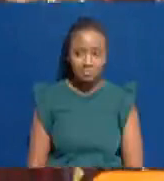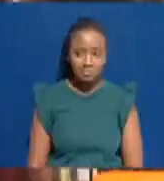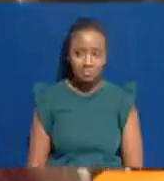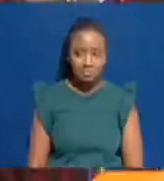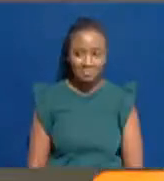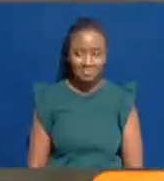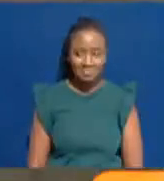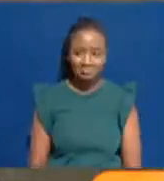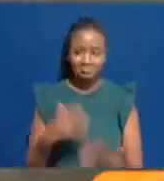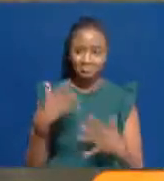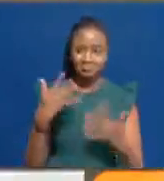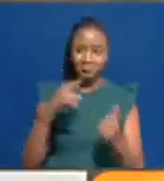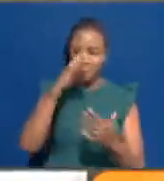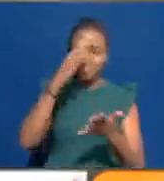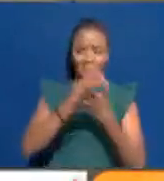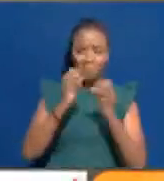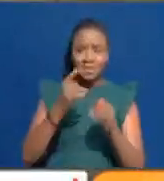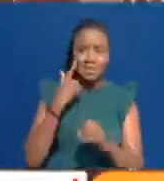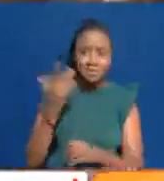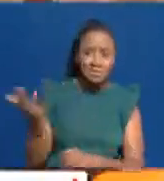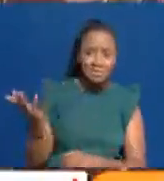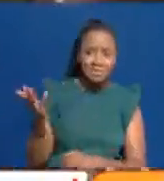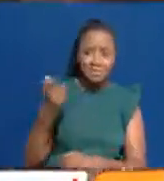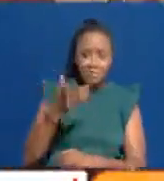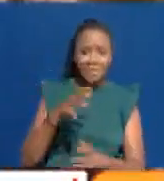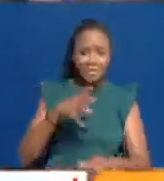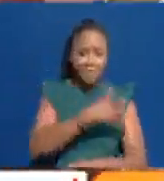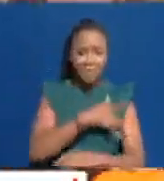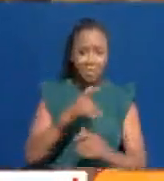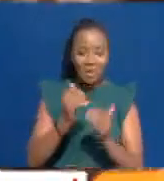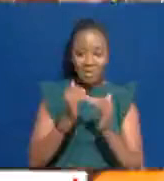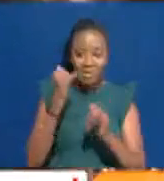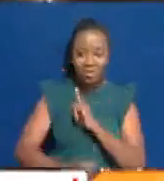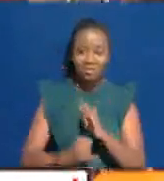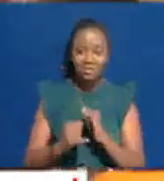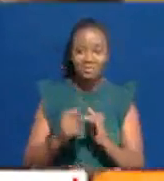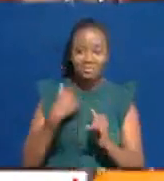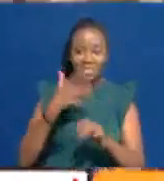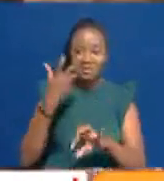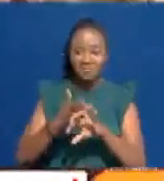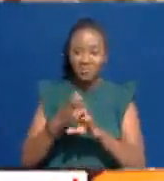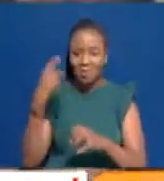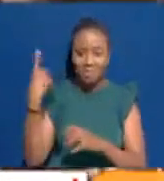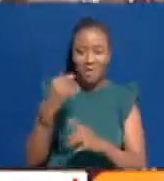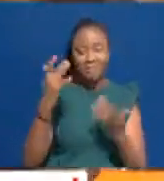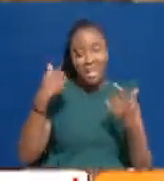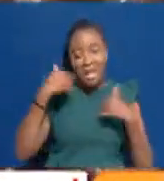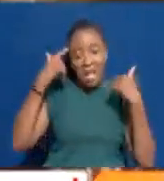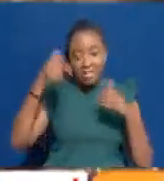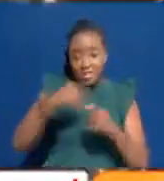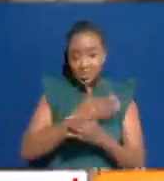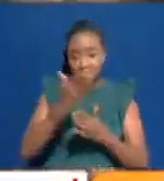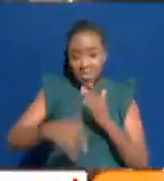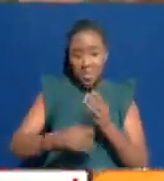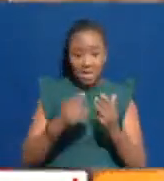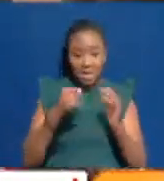Look at that, even on the power stage I got a stone on the windscreen. I think I had a lot of issues to face this weekend, but it could